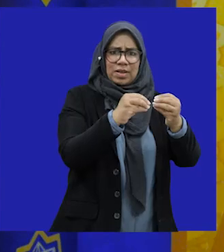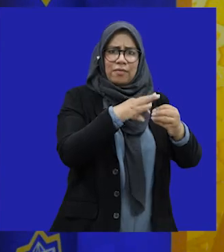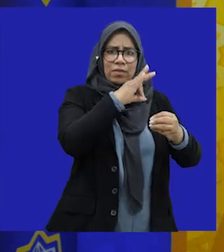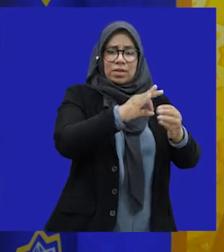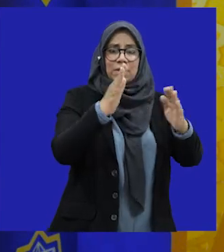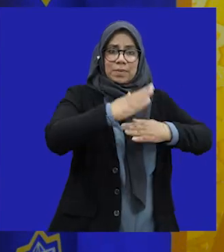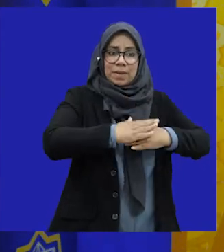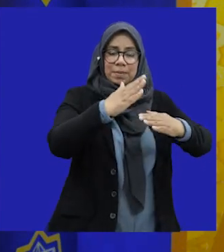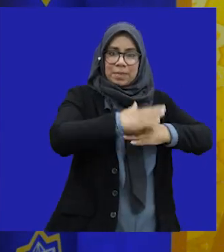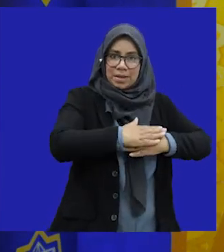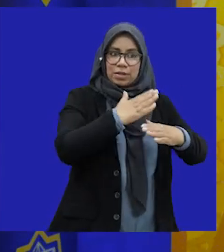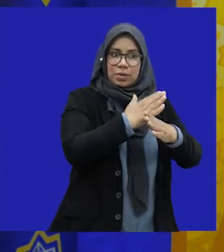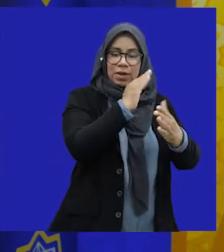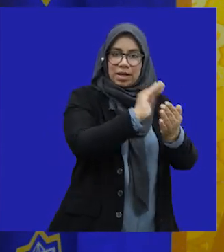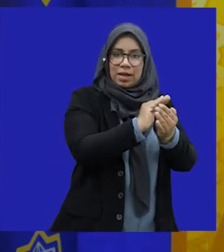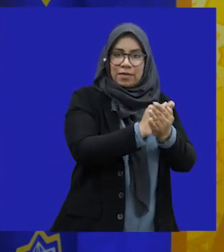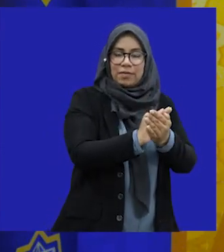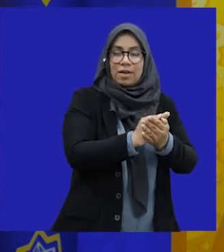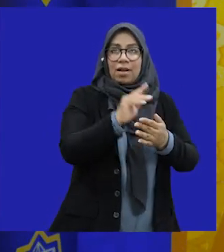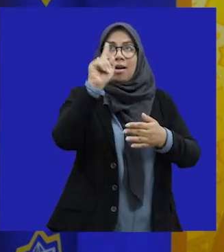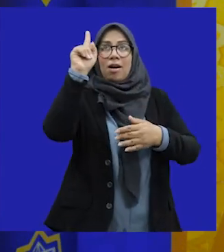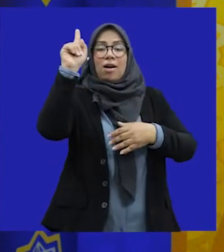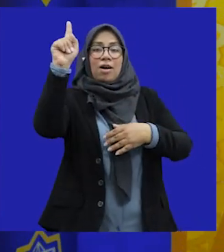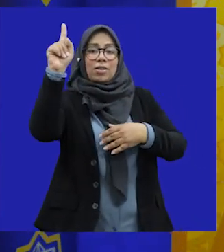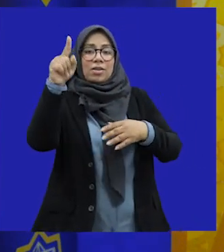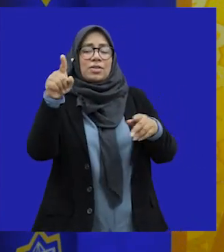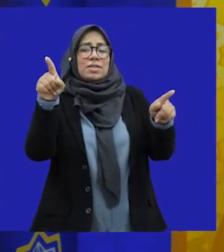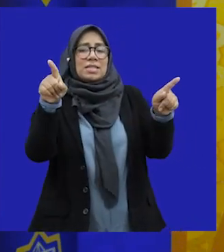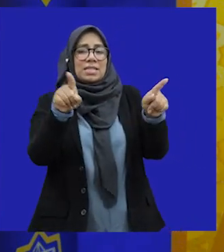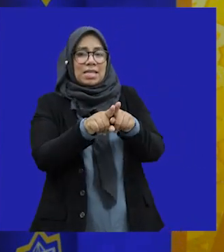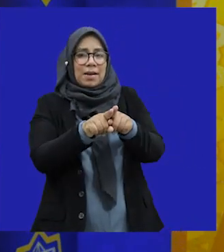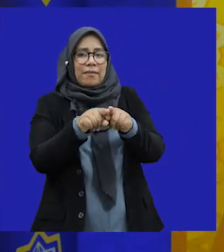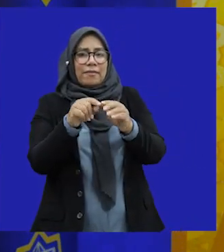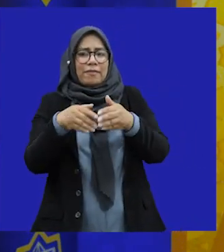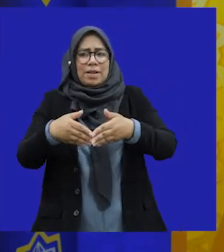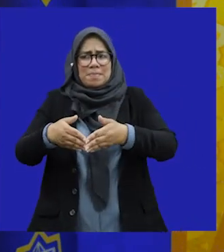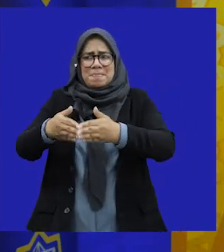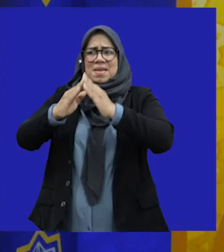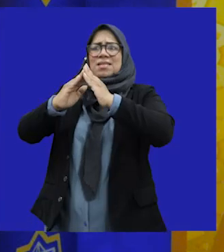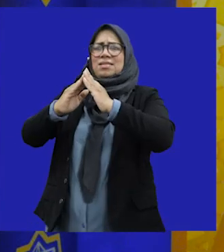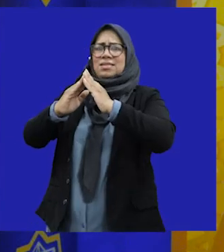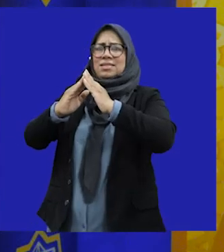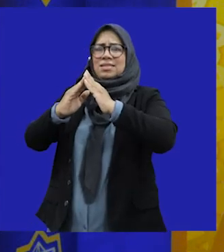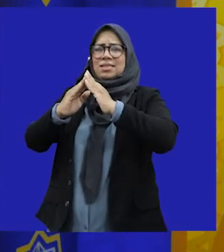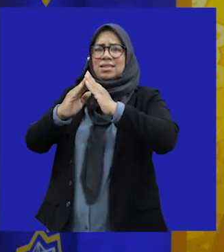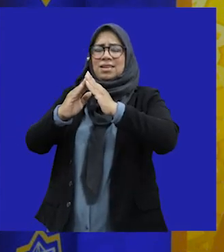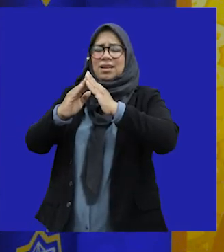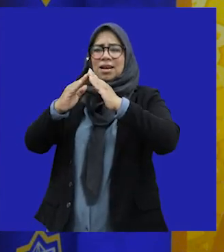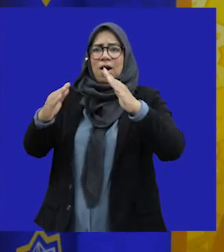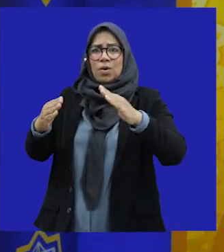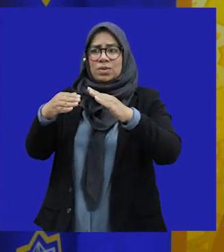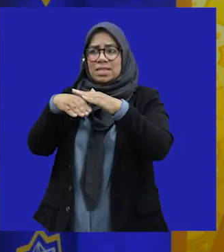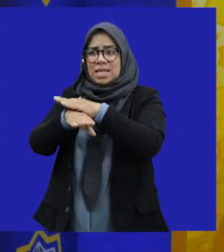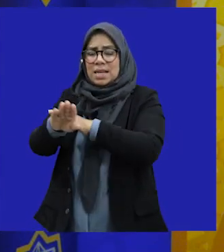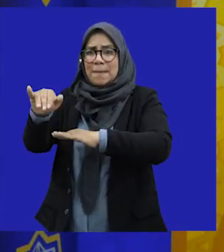bana Allahu lahu baytan fil jannah, that Allah Azza wa Jal will build a house for him in paradise.